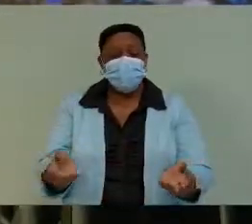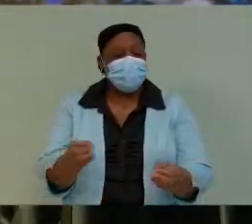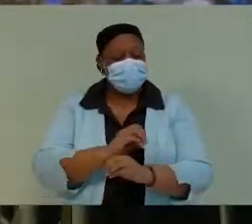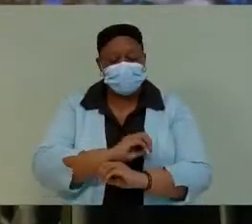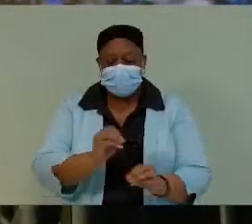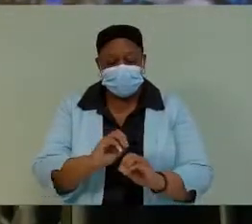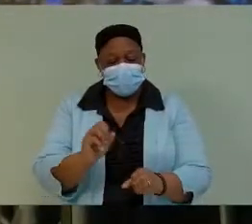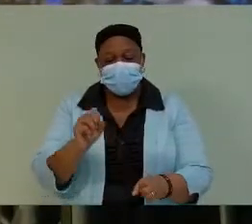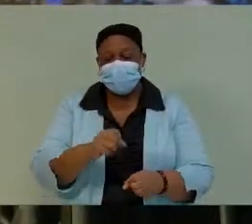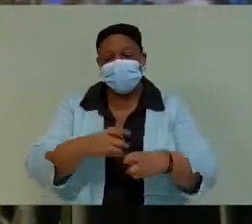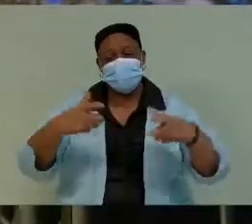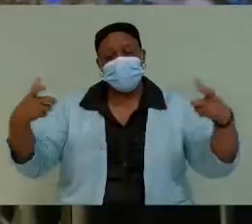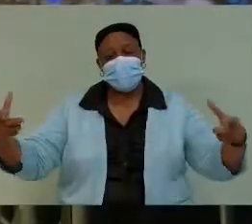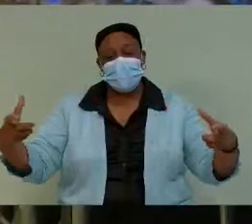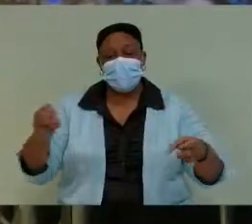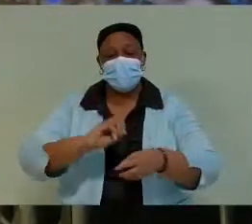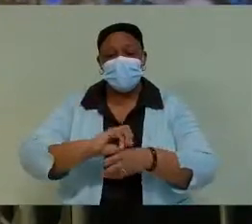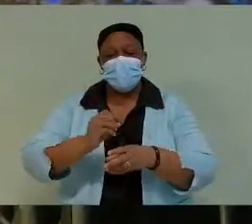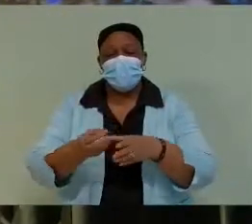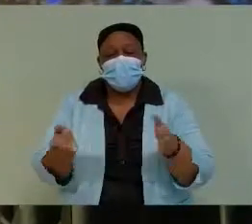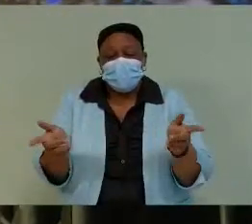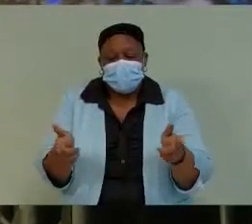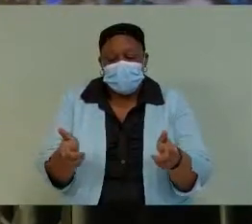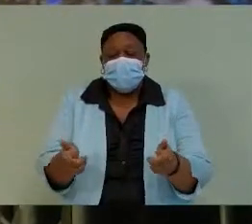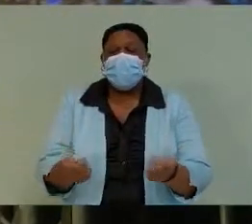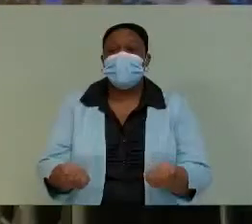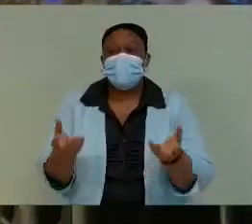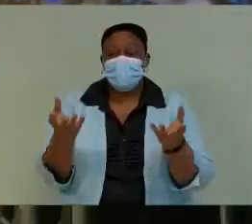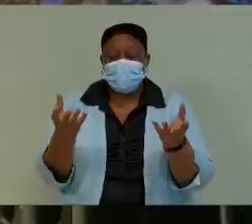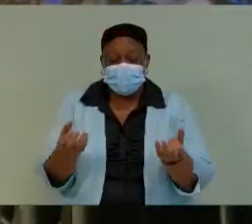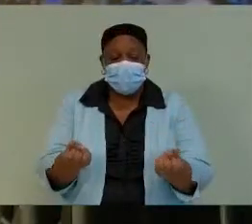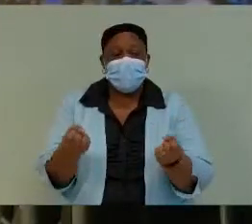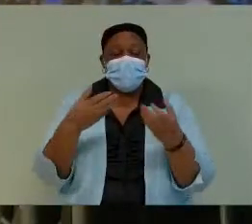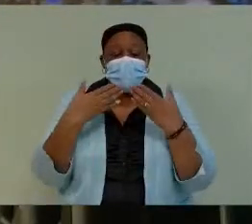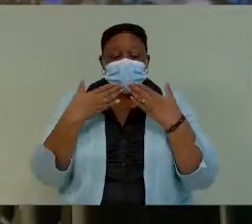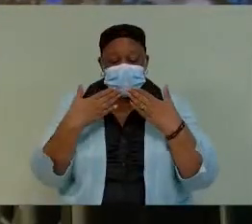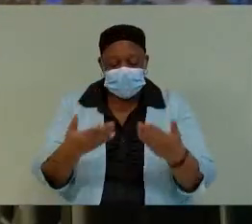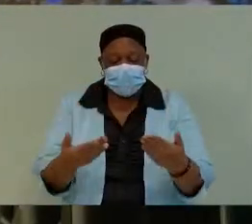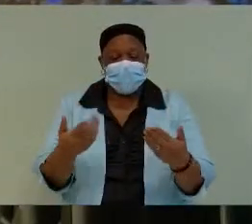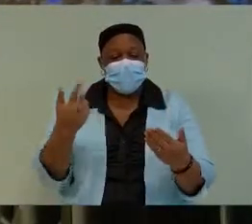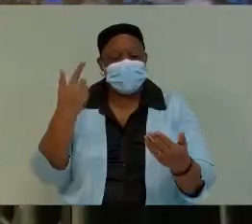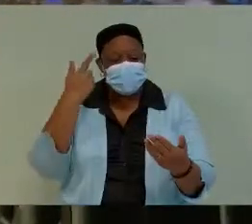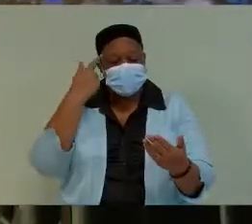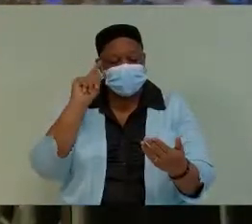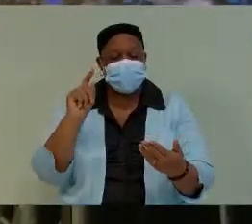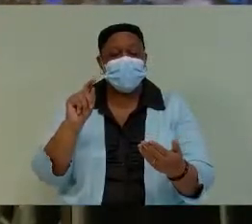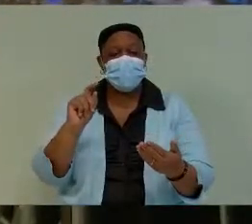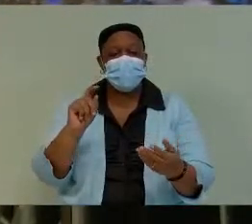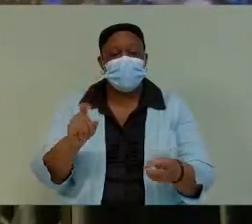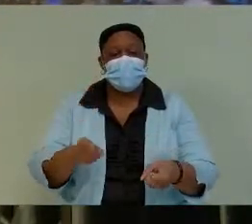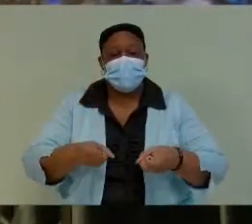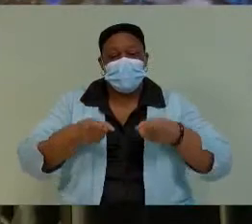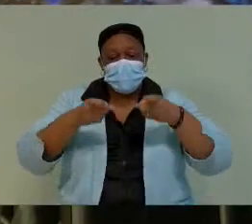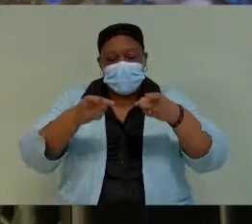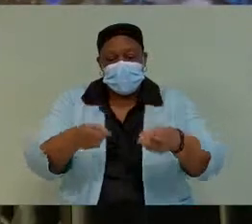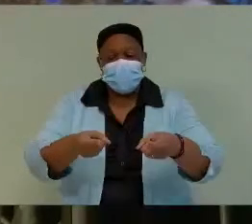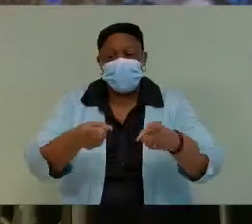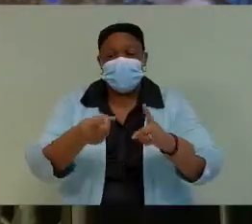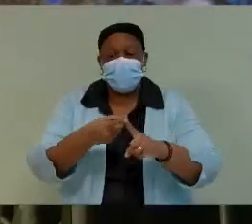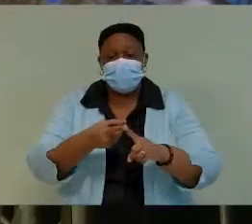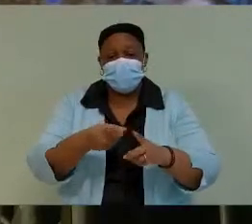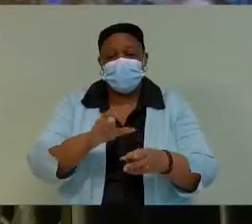are thankful to Mr. Crispin Boone today, who is donating to the COVID-19